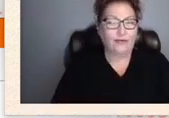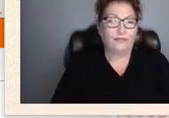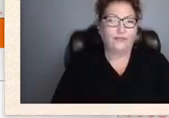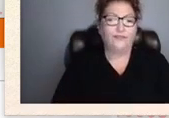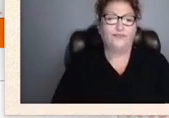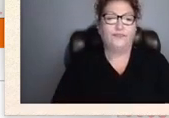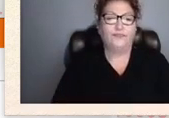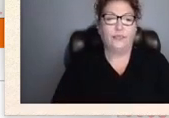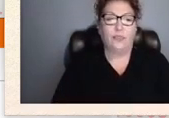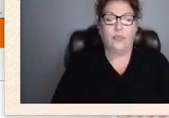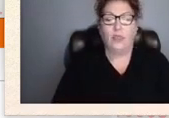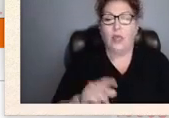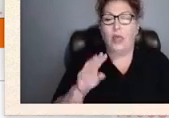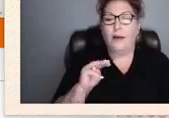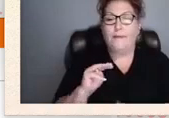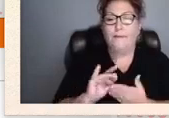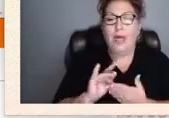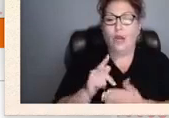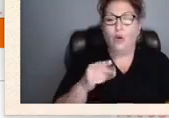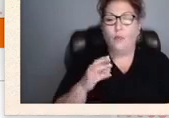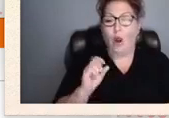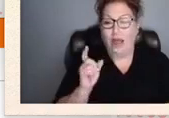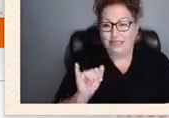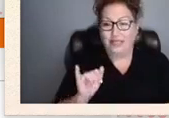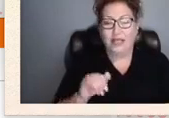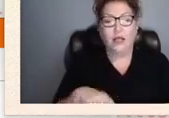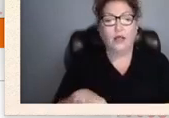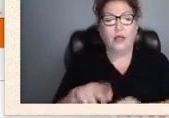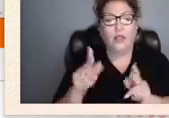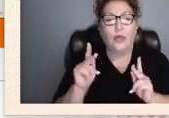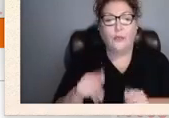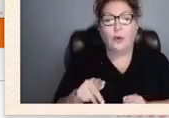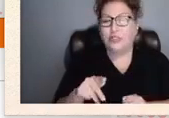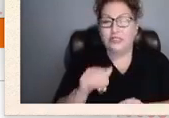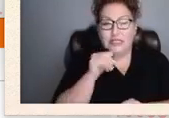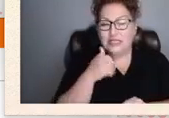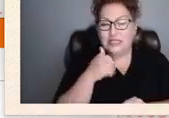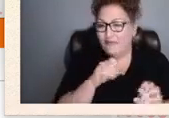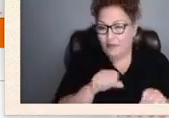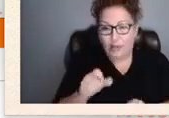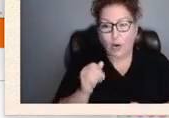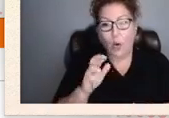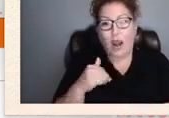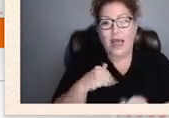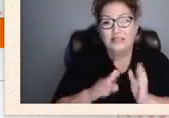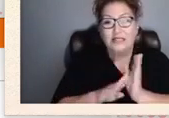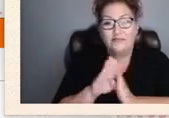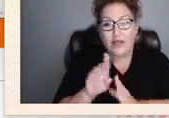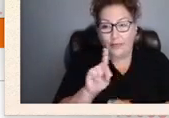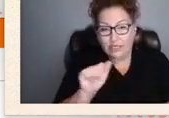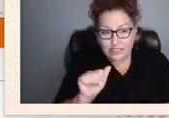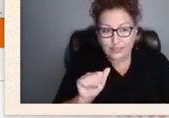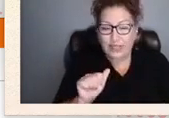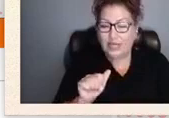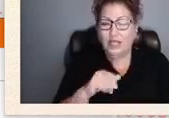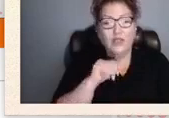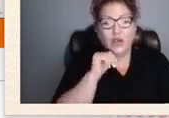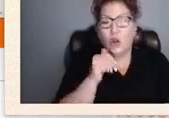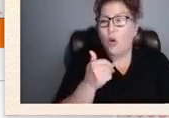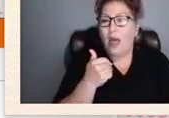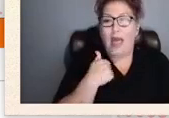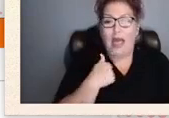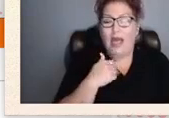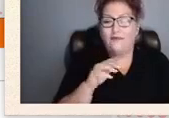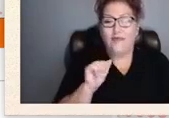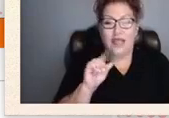Looking at medical proxies. So if a person lacks capacity or have a developmental disability and they don't have a advance directive or